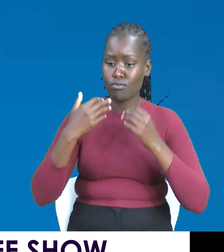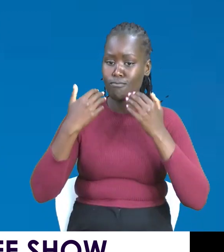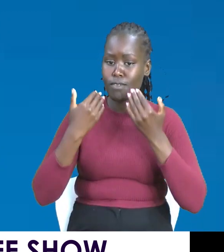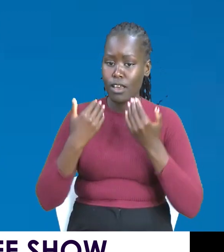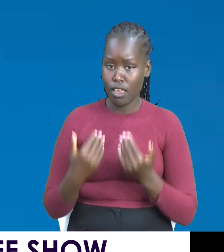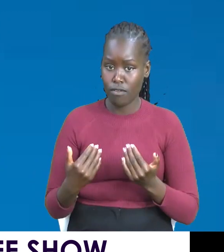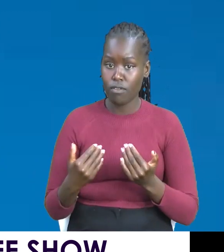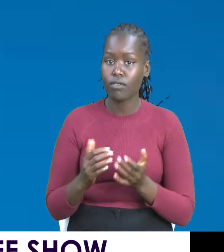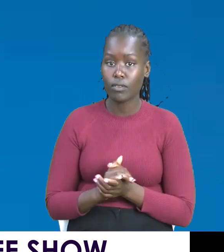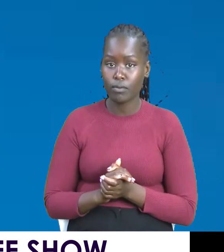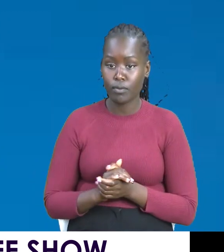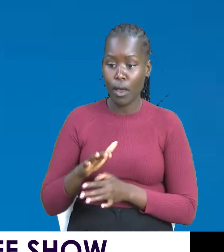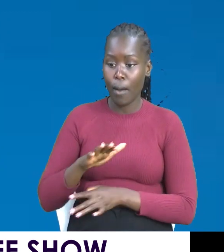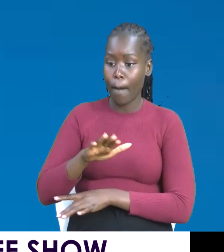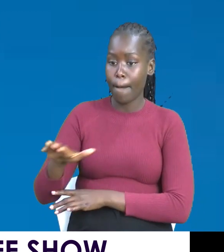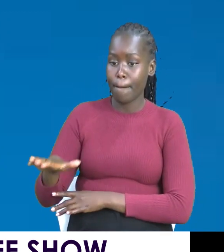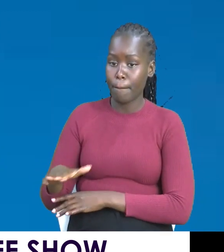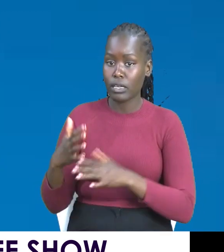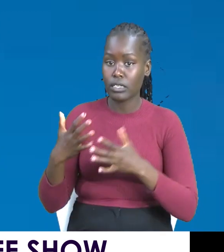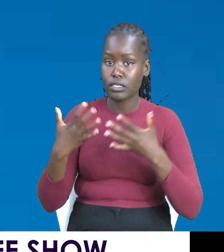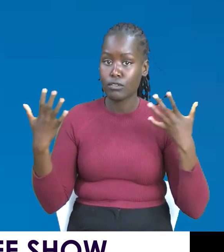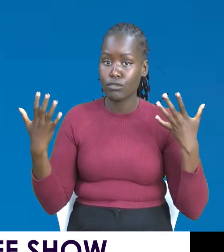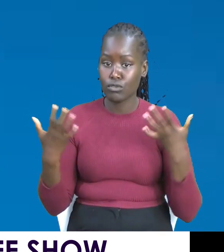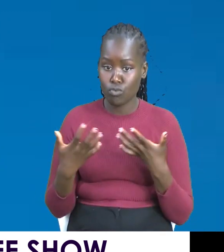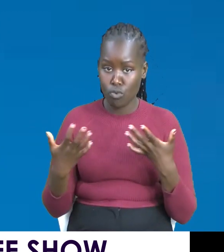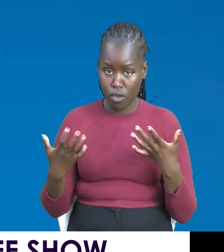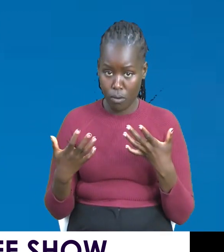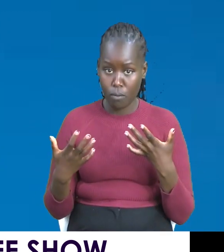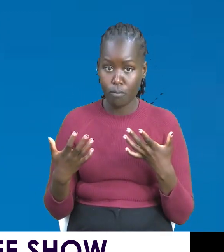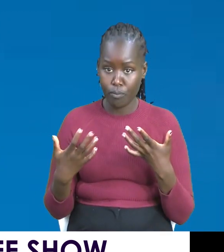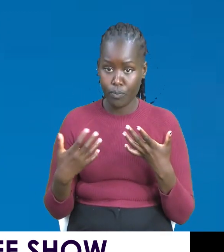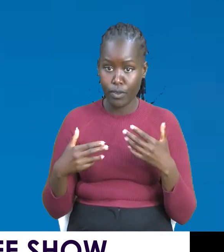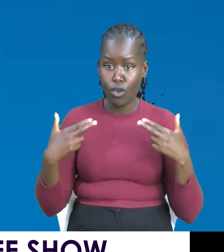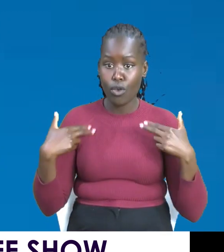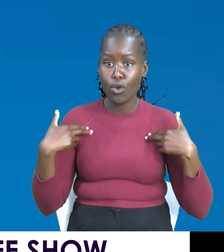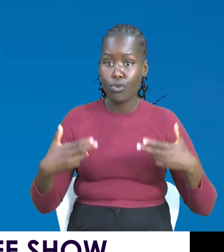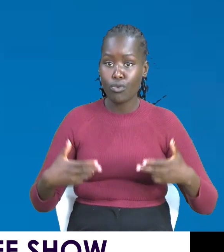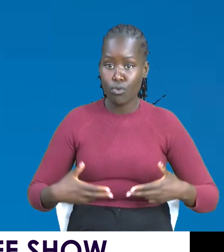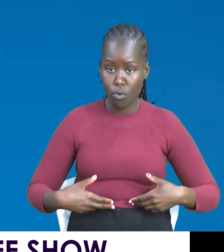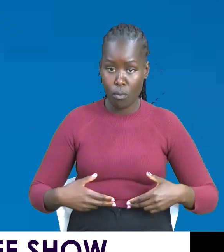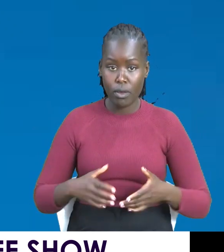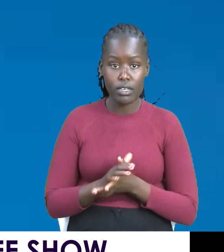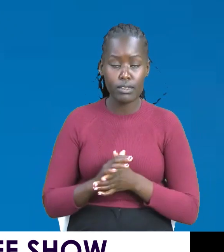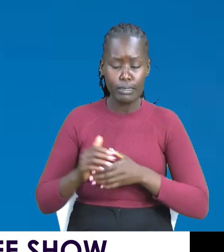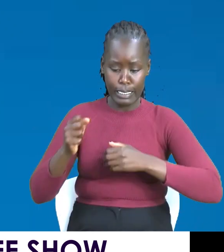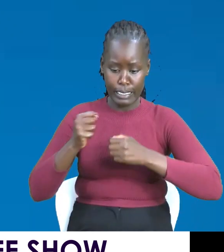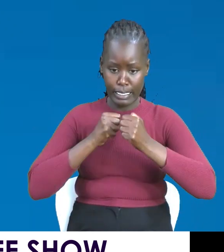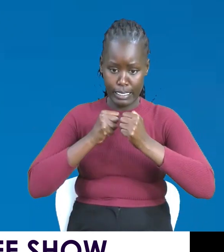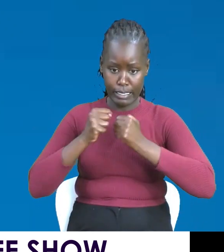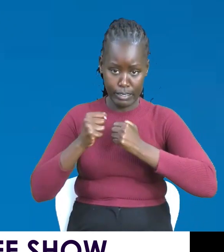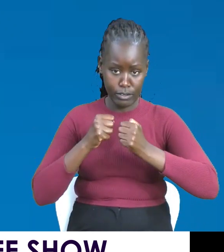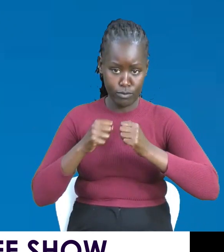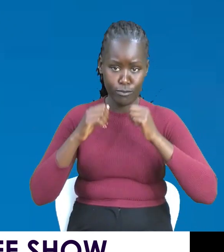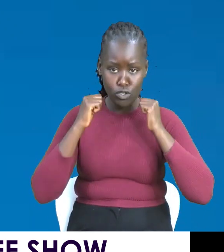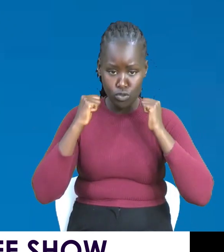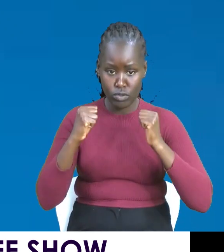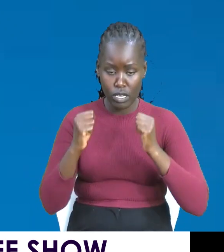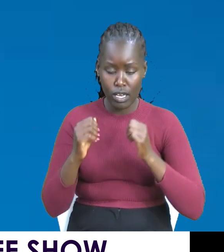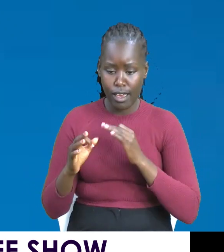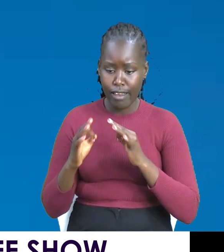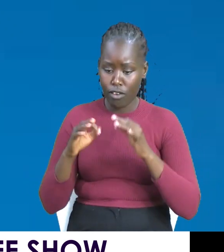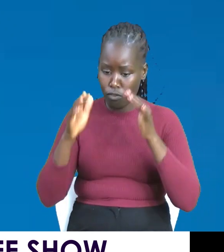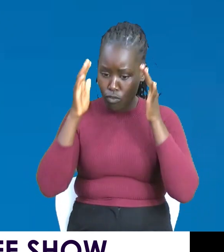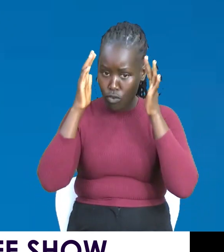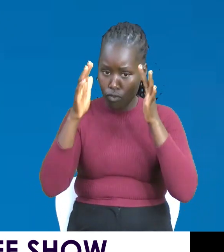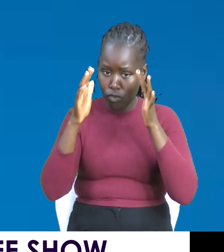angles. Places where, frontiers where humanity is fought hard. And if we do not focus